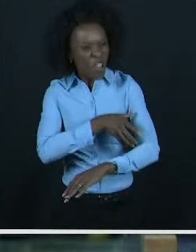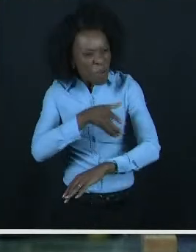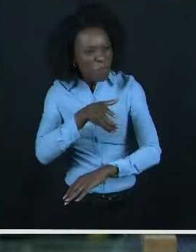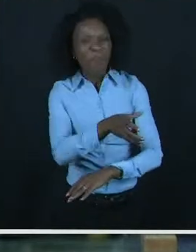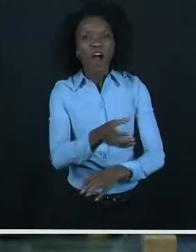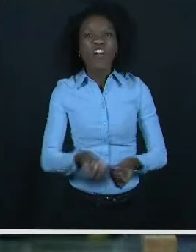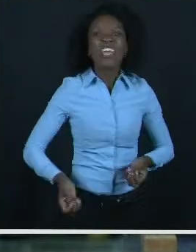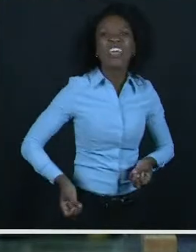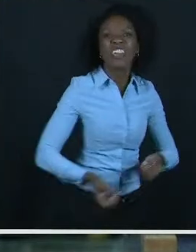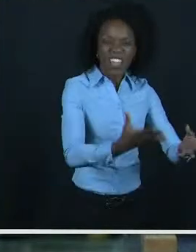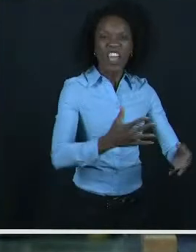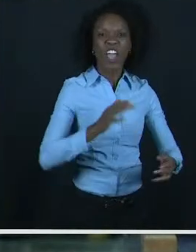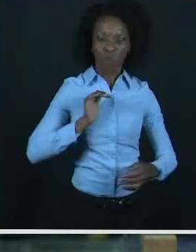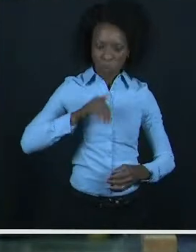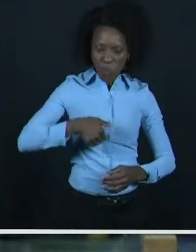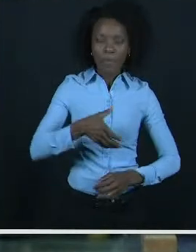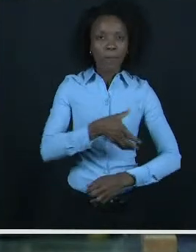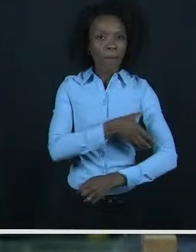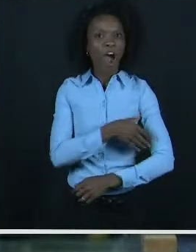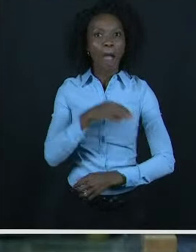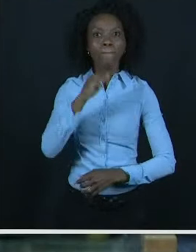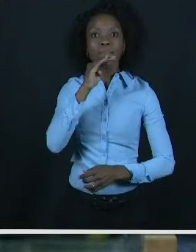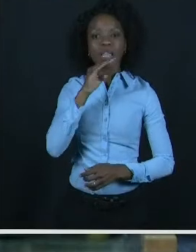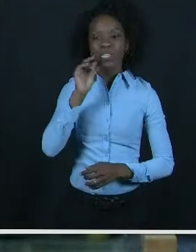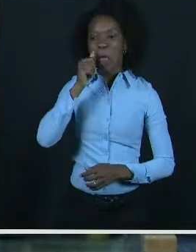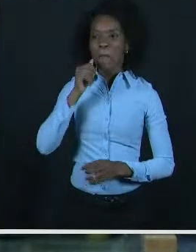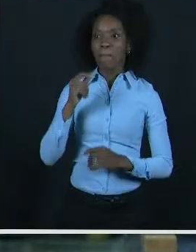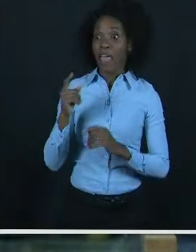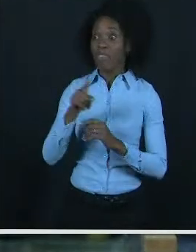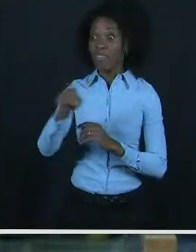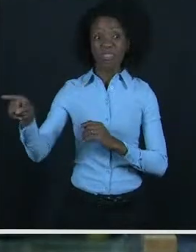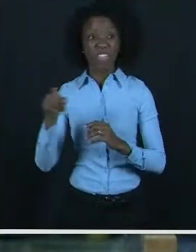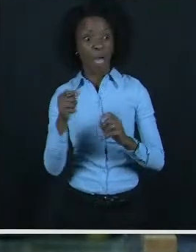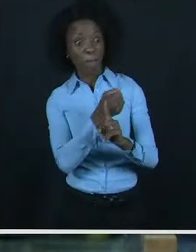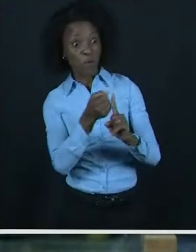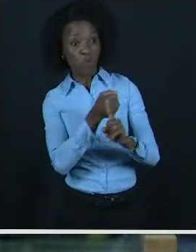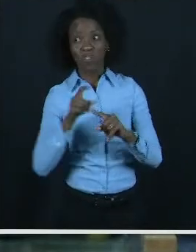are then less dependent on men who abuse them.